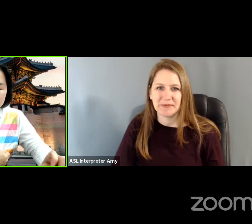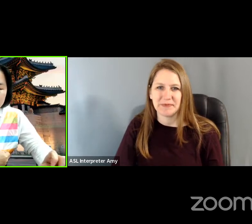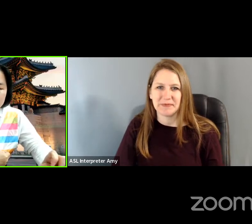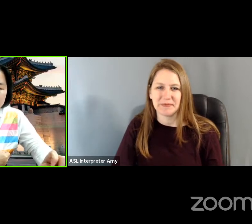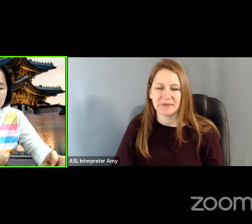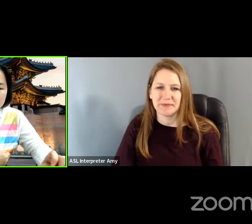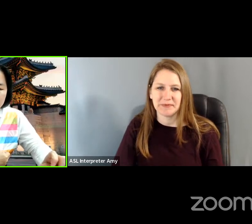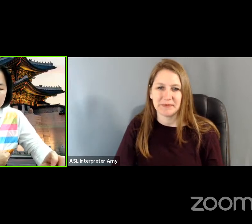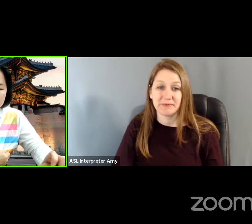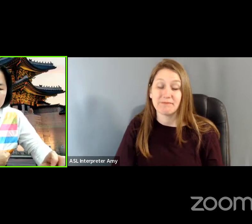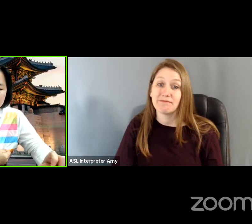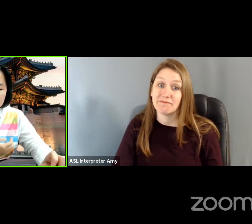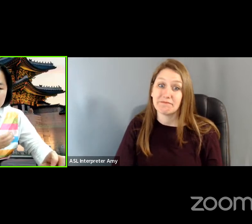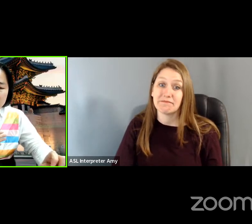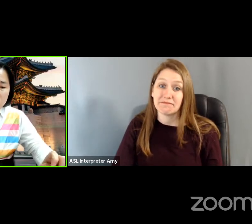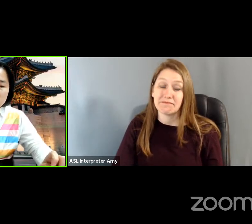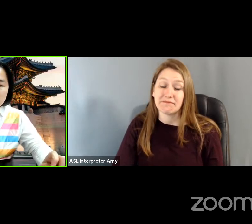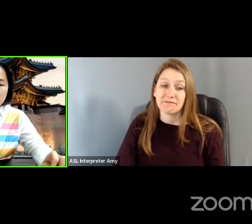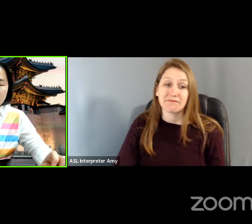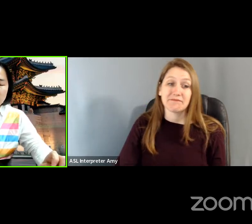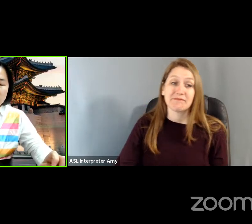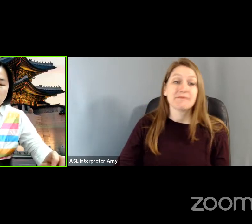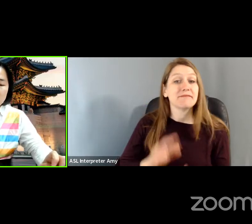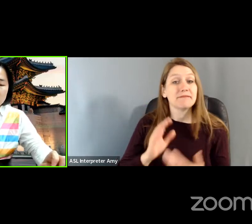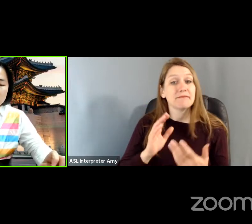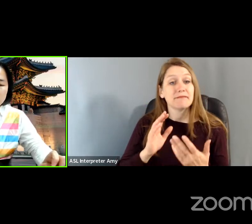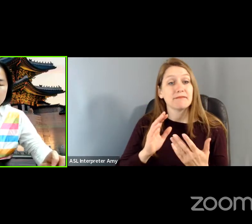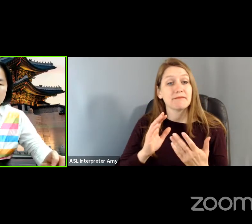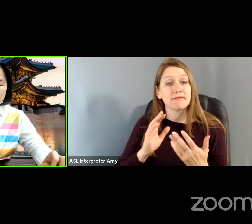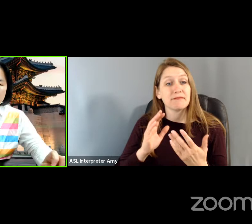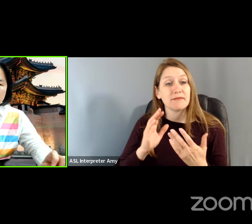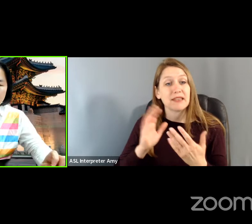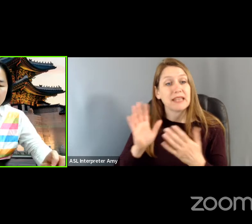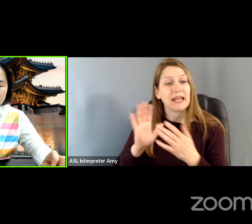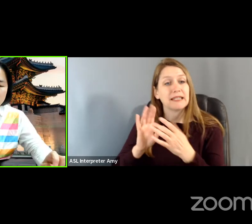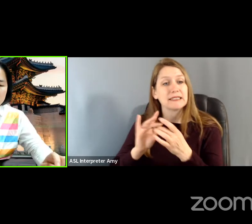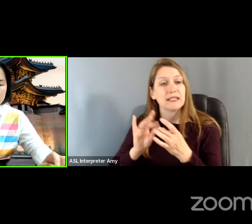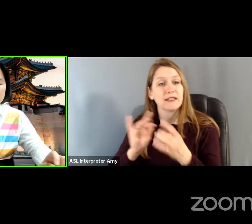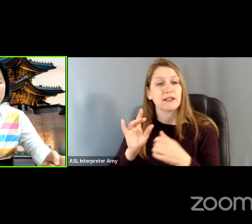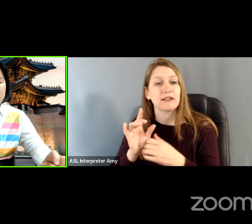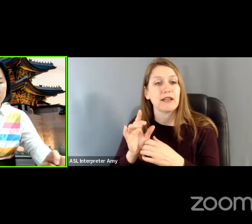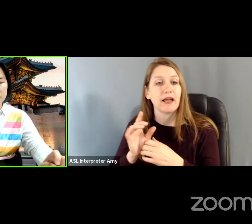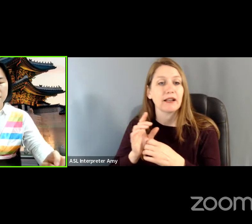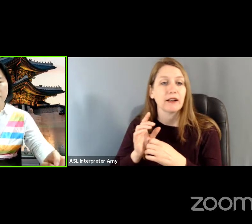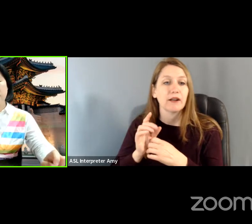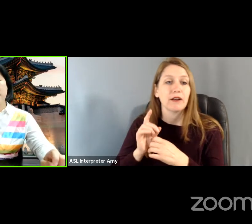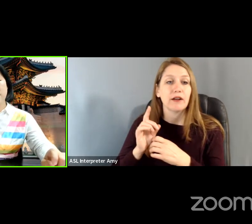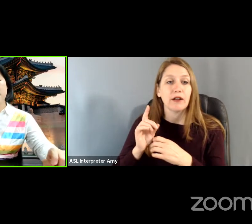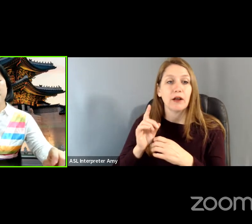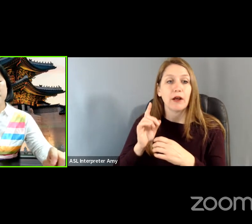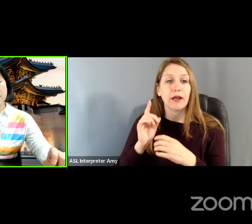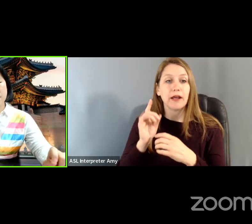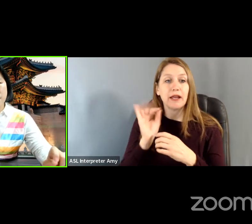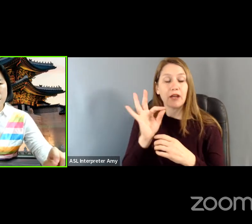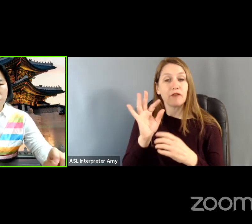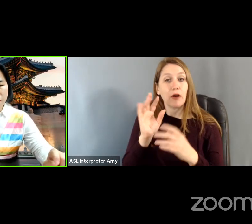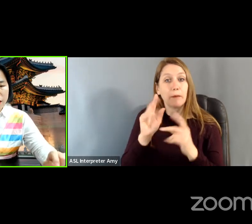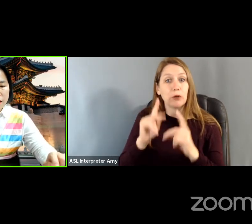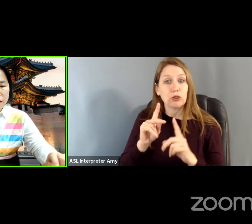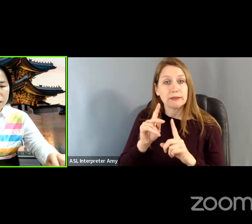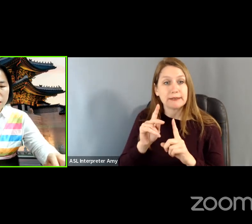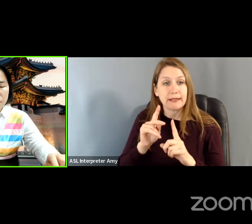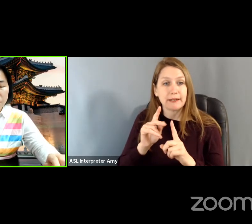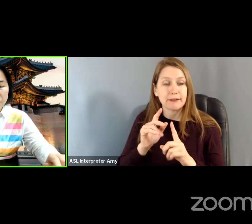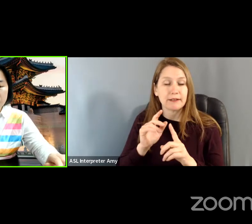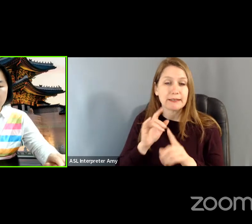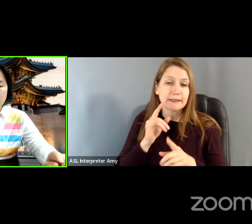However, it is said that at the center of the mind that ridicules and caricatures a tiger, there is a